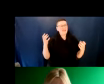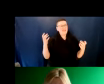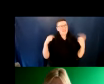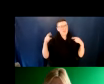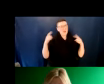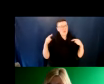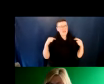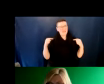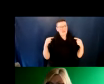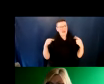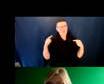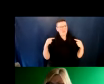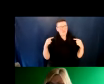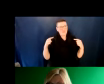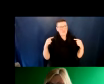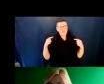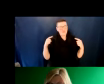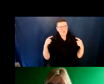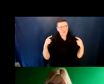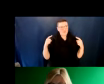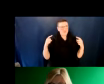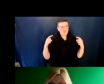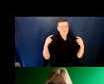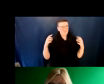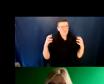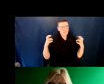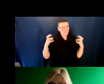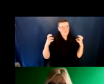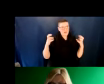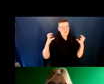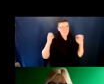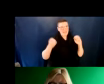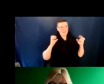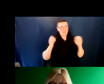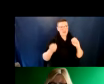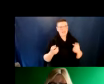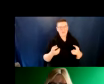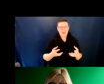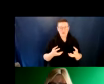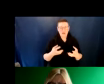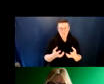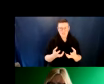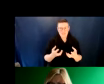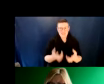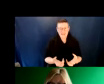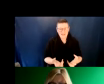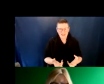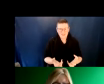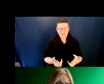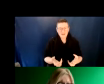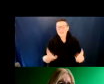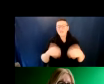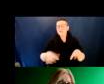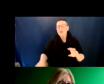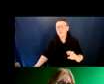that's the way our brains sort of just understand it and process it without conscious intent, kind